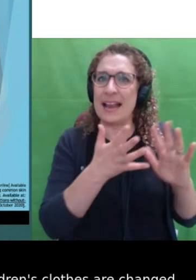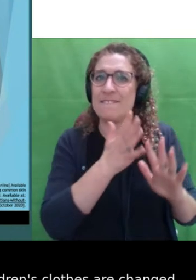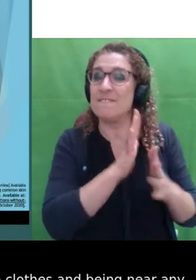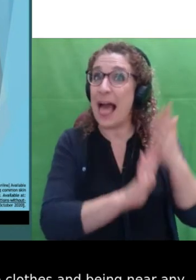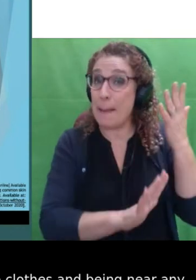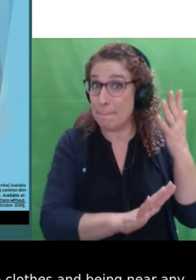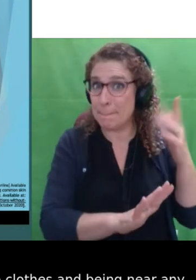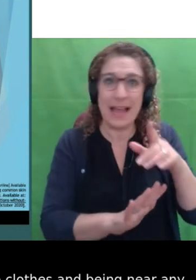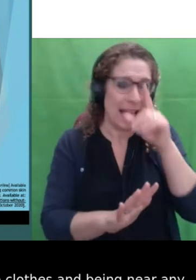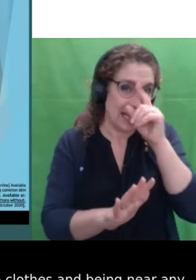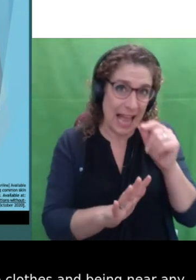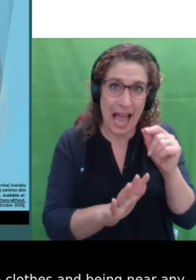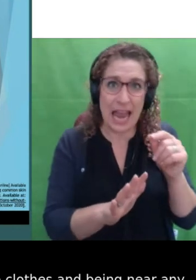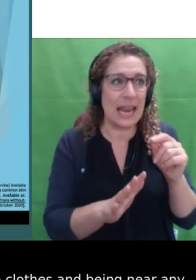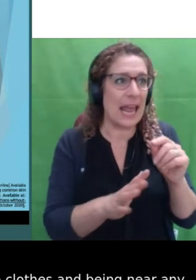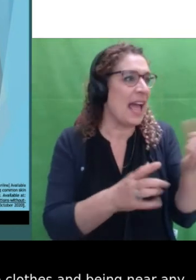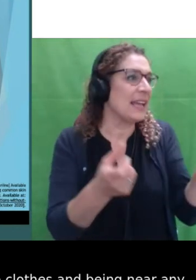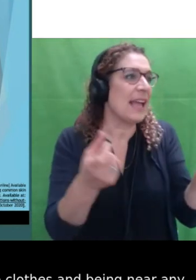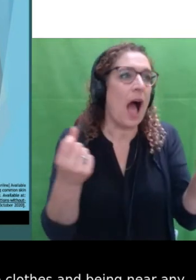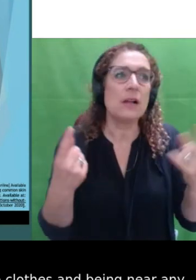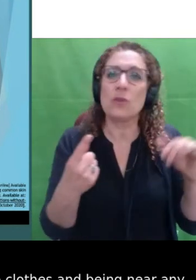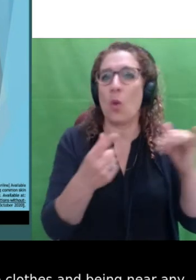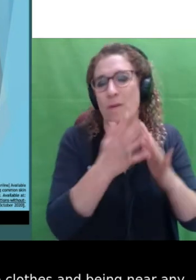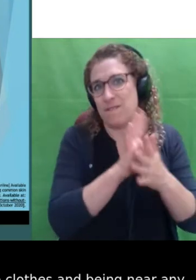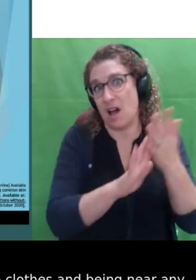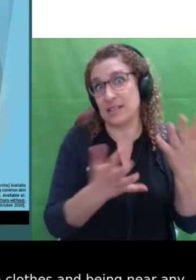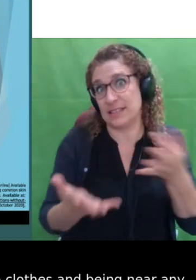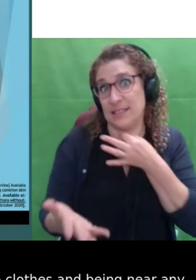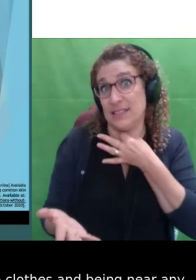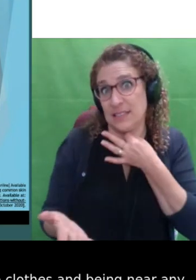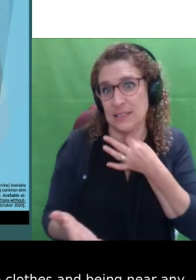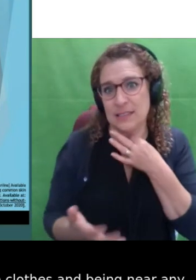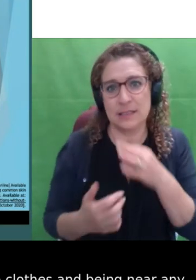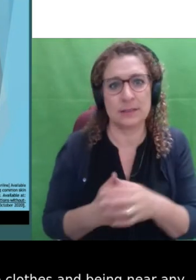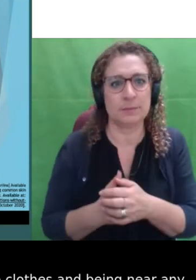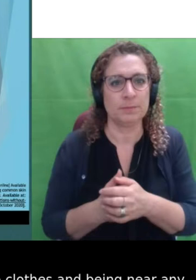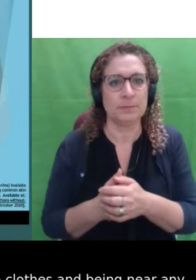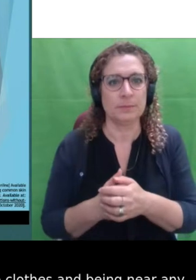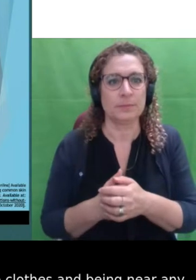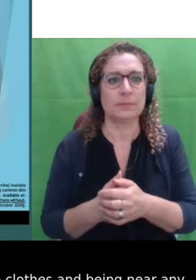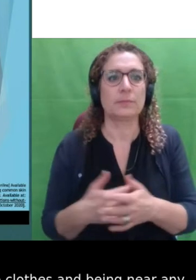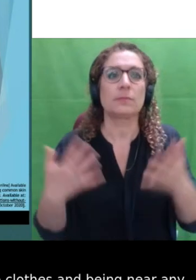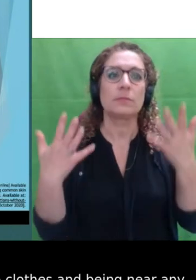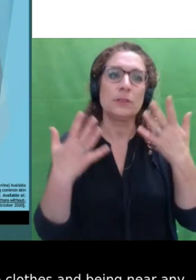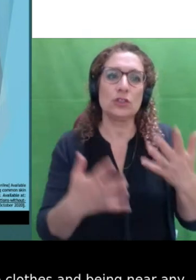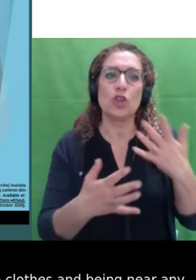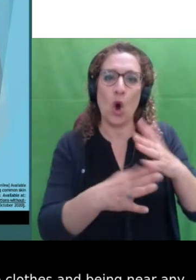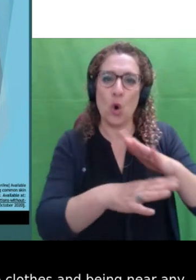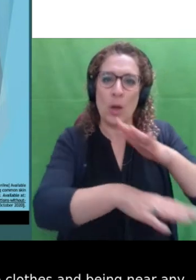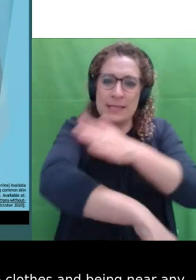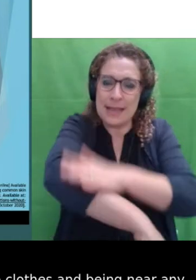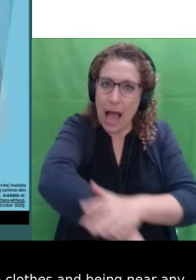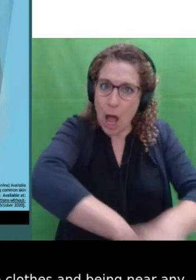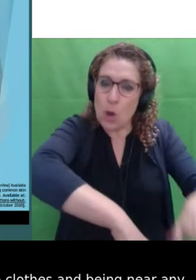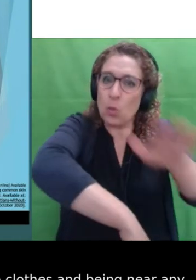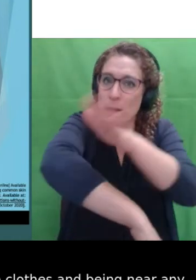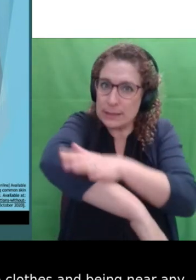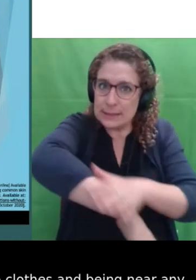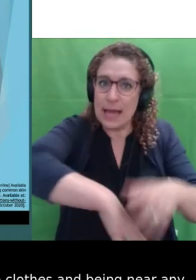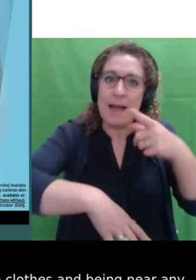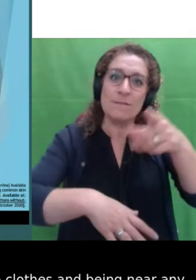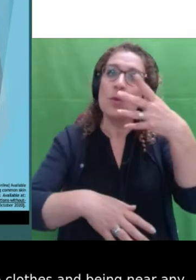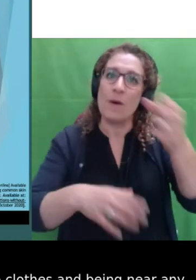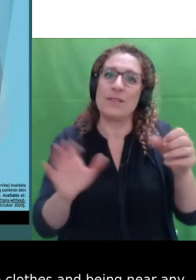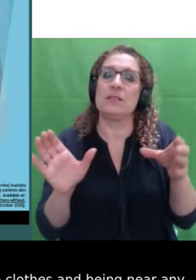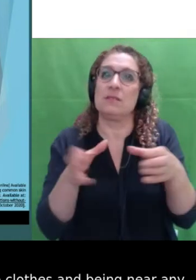smoking candles or open fires so downward stroking action and as i say if you've got a tub do do